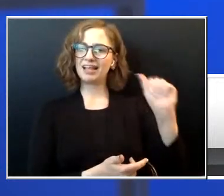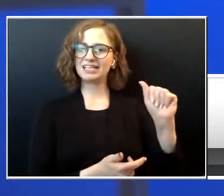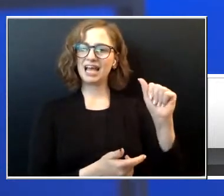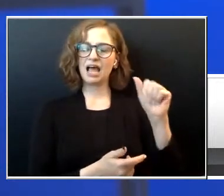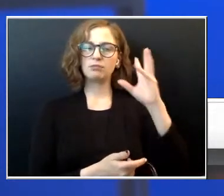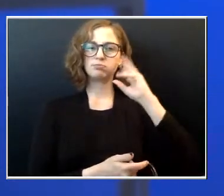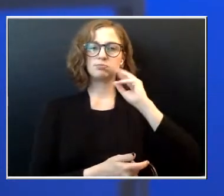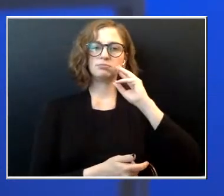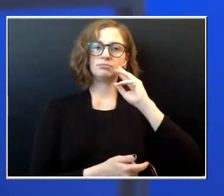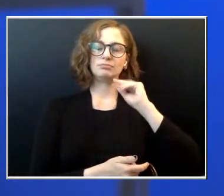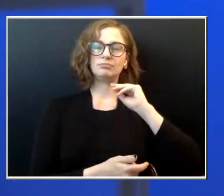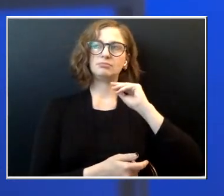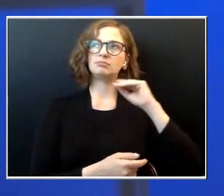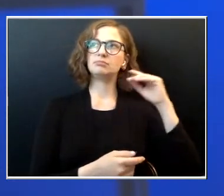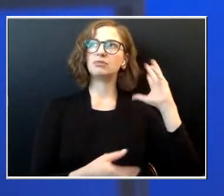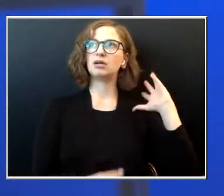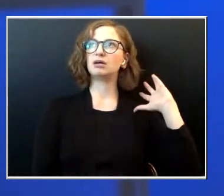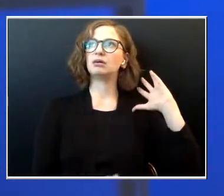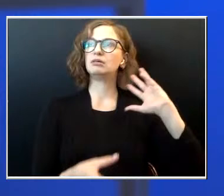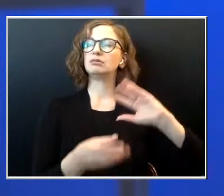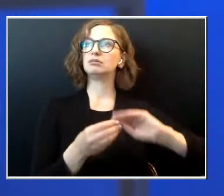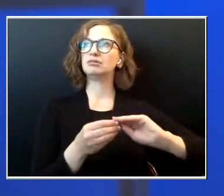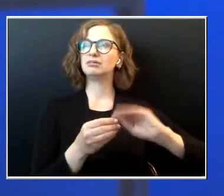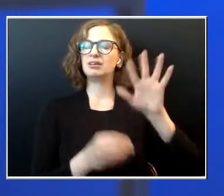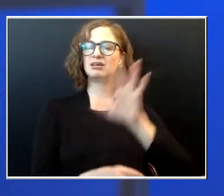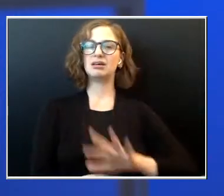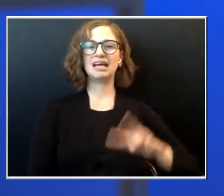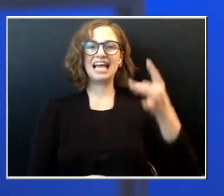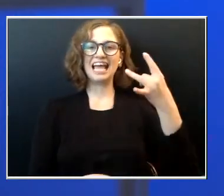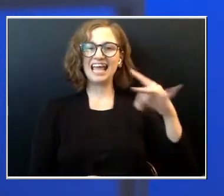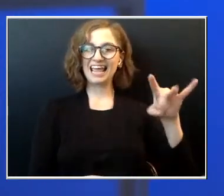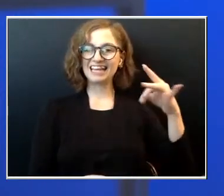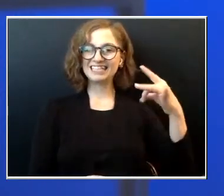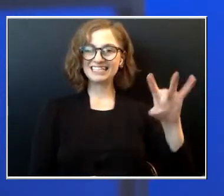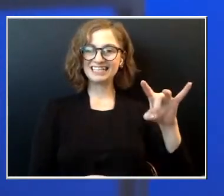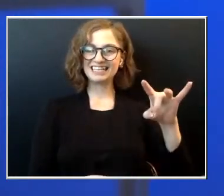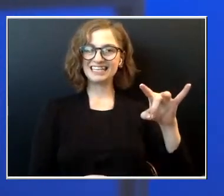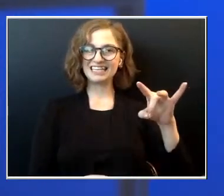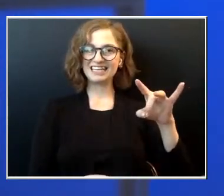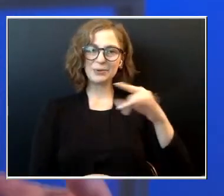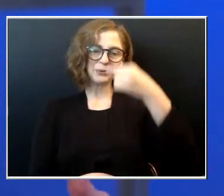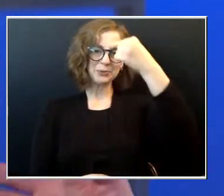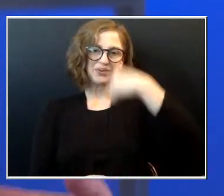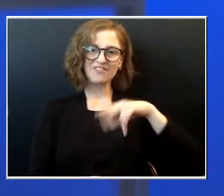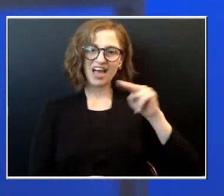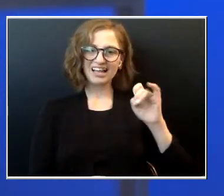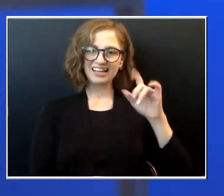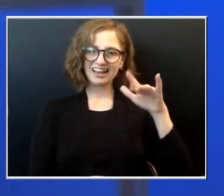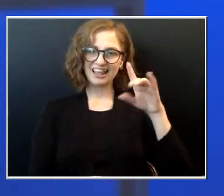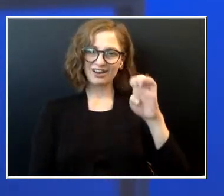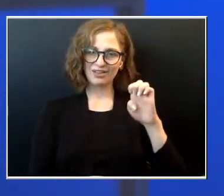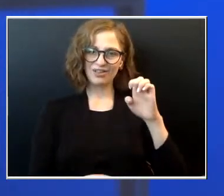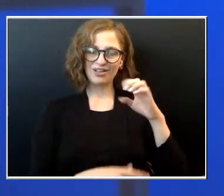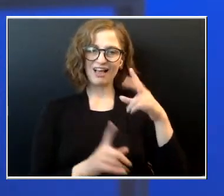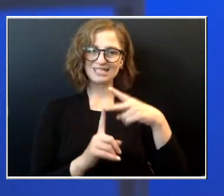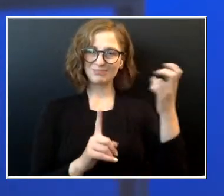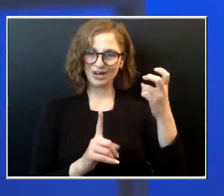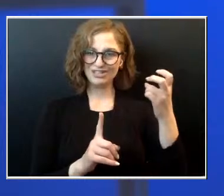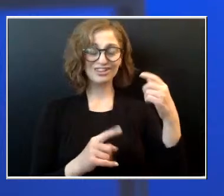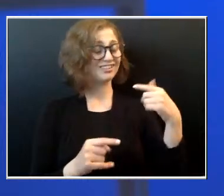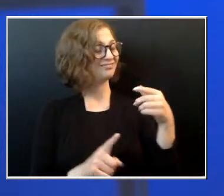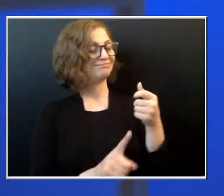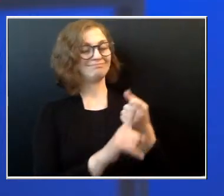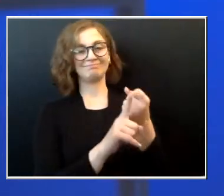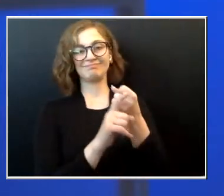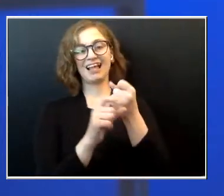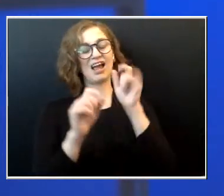years about 18 of these fine needle aspirations. So she is an incredible person. She strongly believes